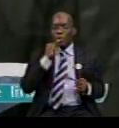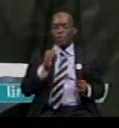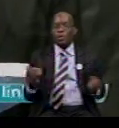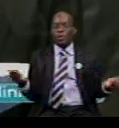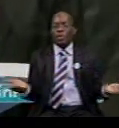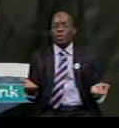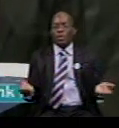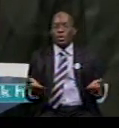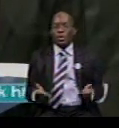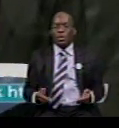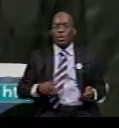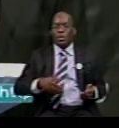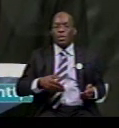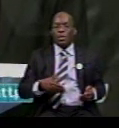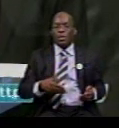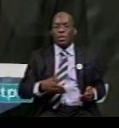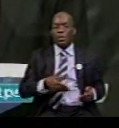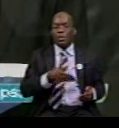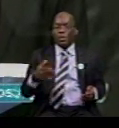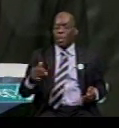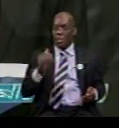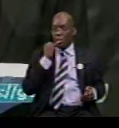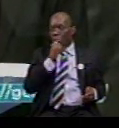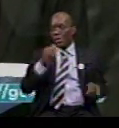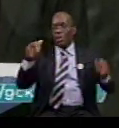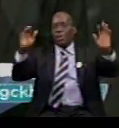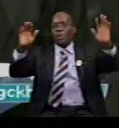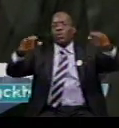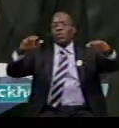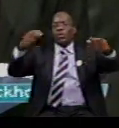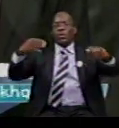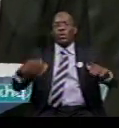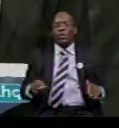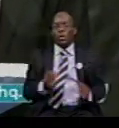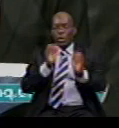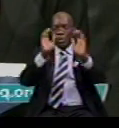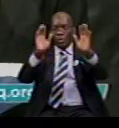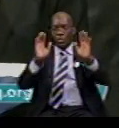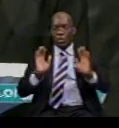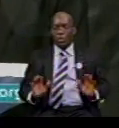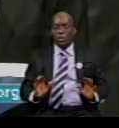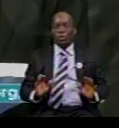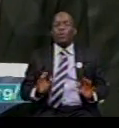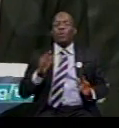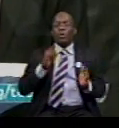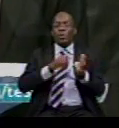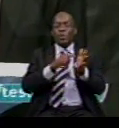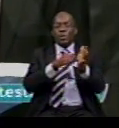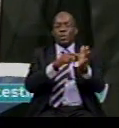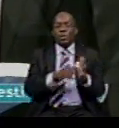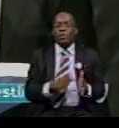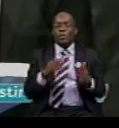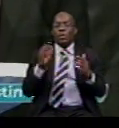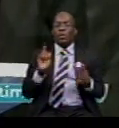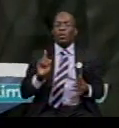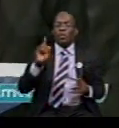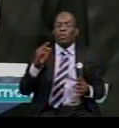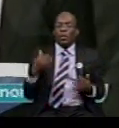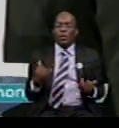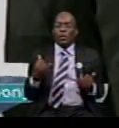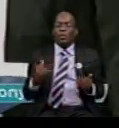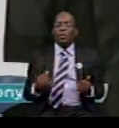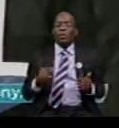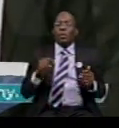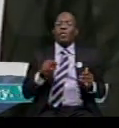is a rain of miracle. Shake up now. Shake up now. Yes, it is